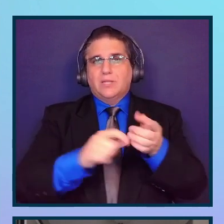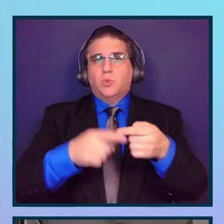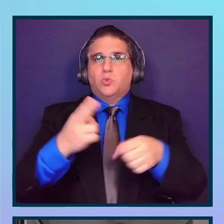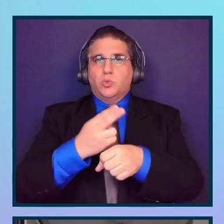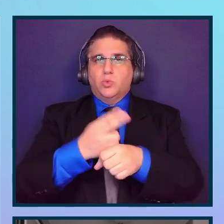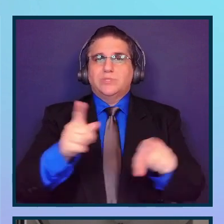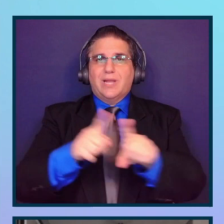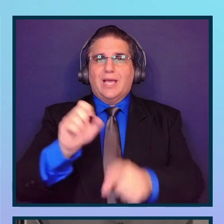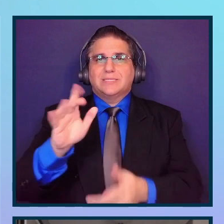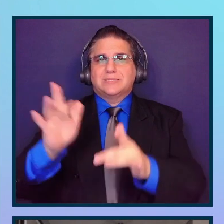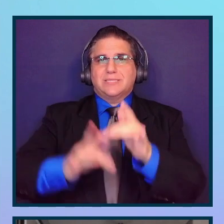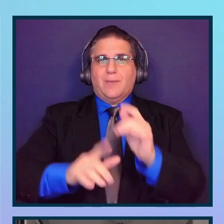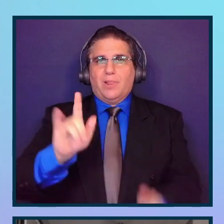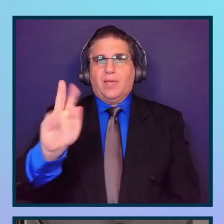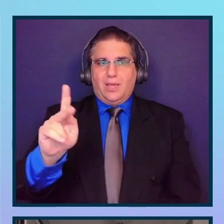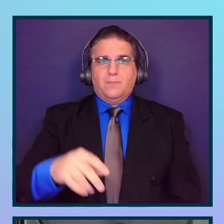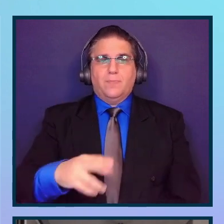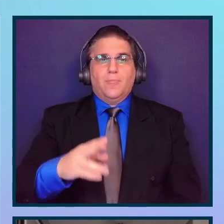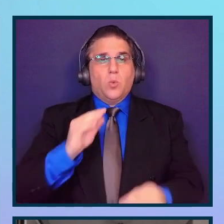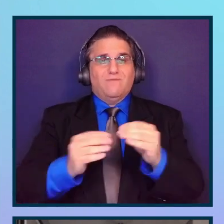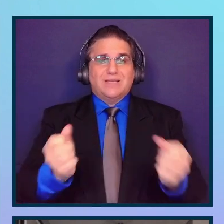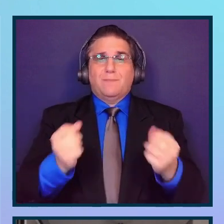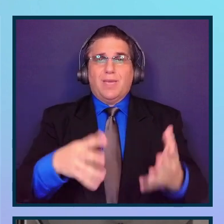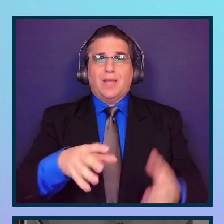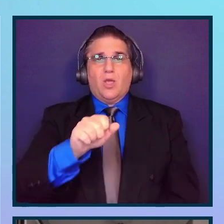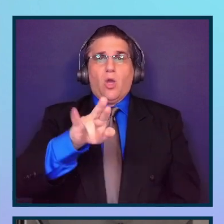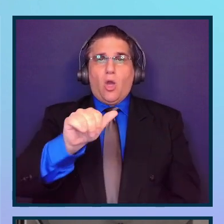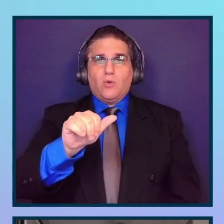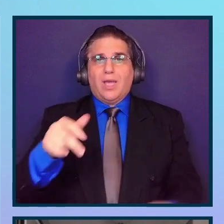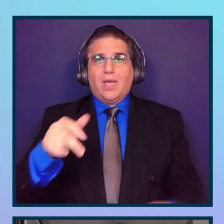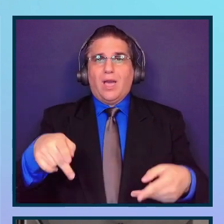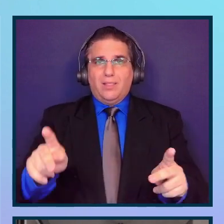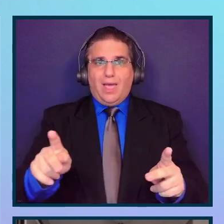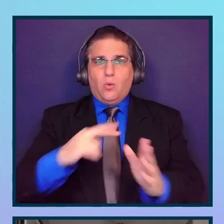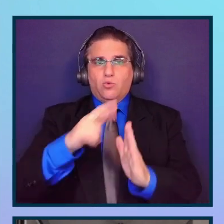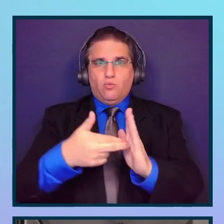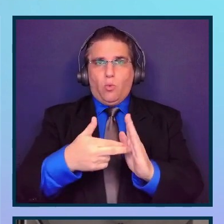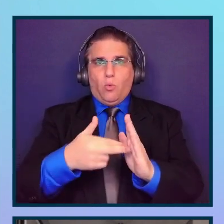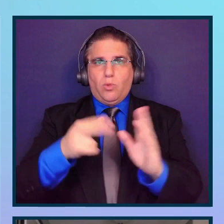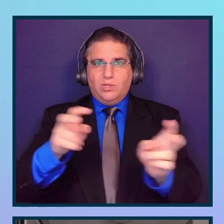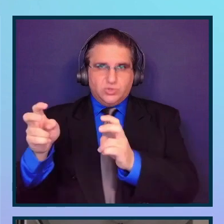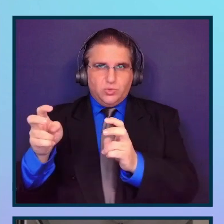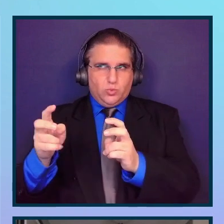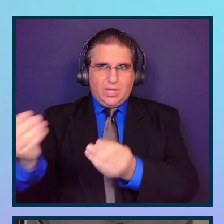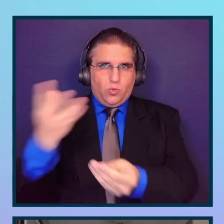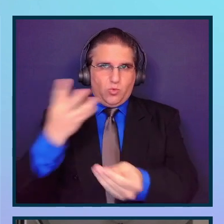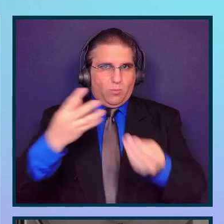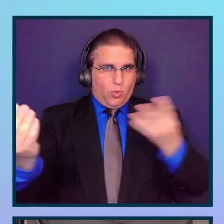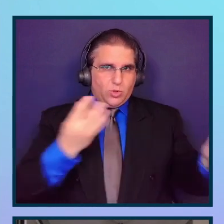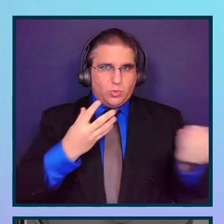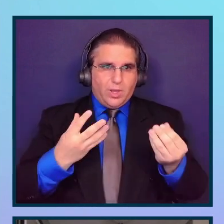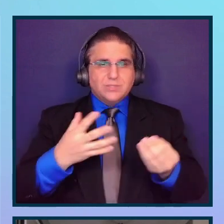links. We also fixed lots of ARIA allowed role issues that were reported to us,